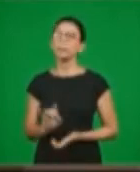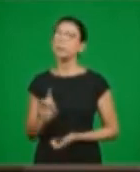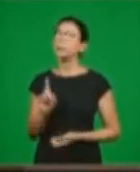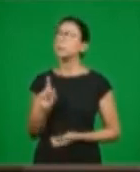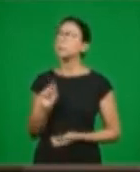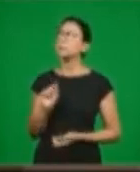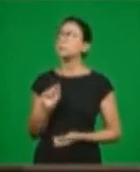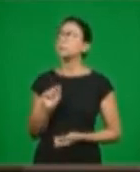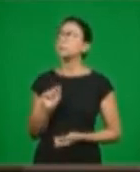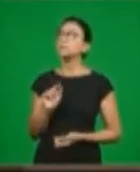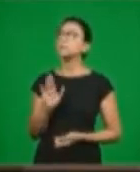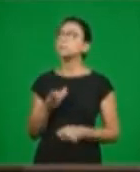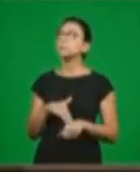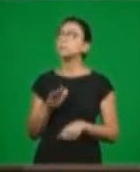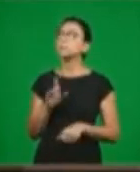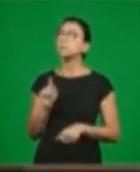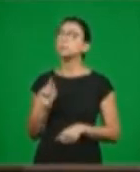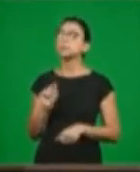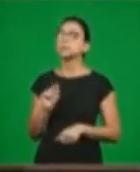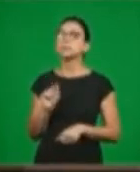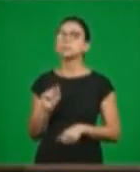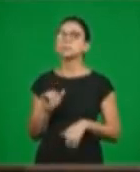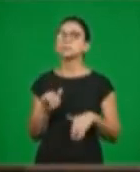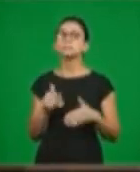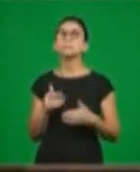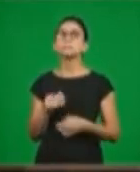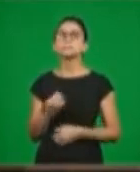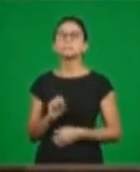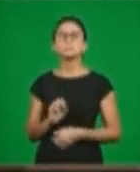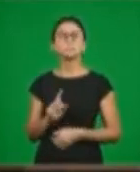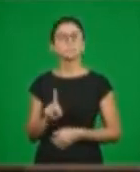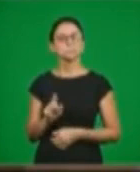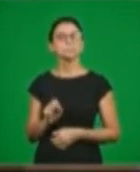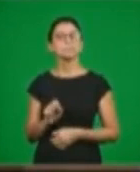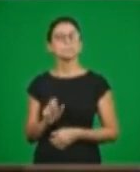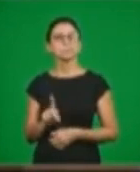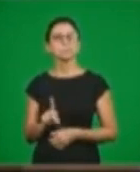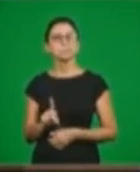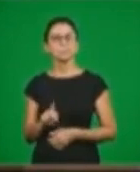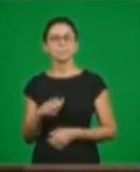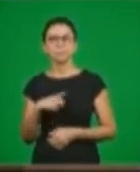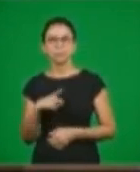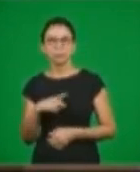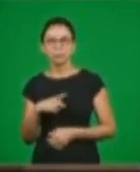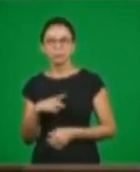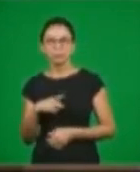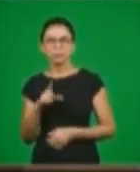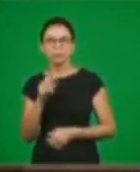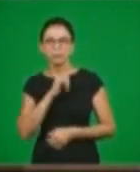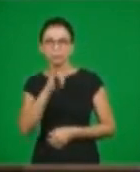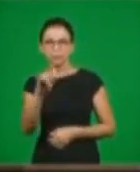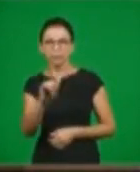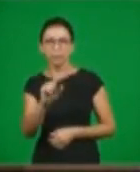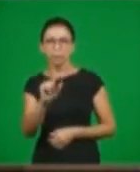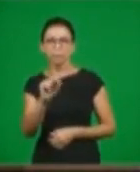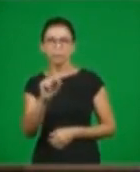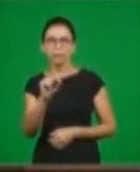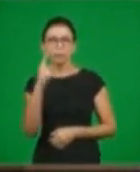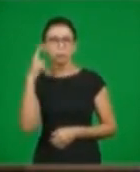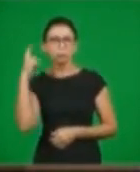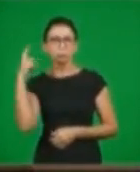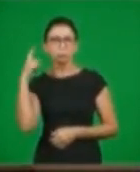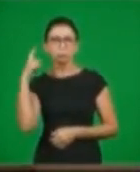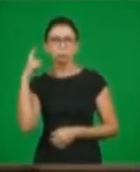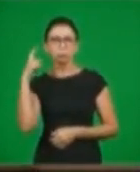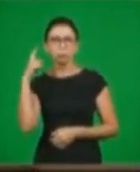So it says, what else? Everything is right, you know. You can live here. Is there anything else to say? The